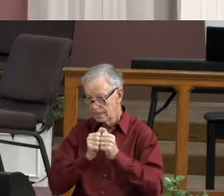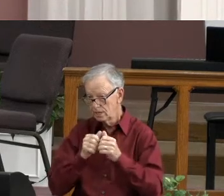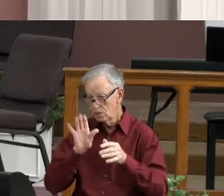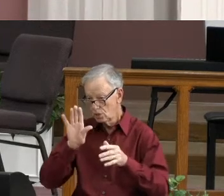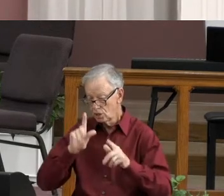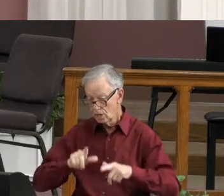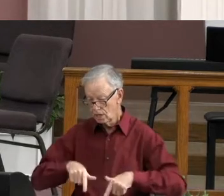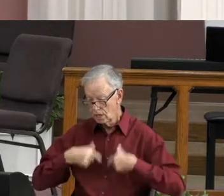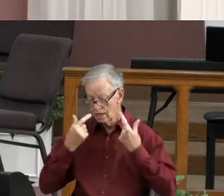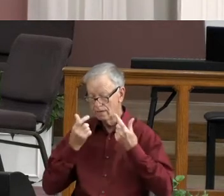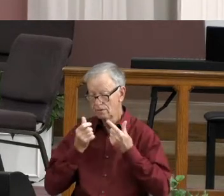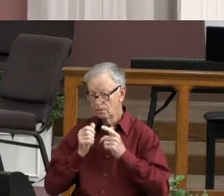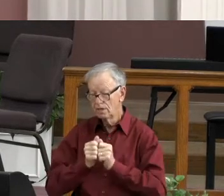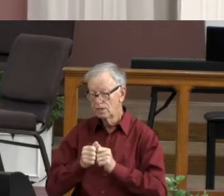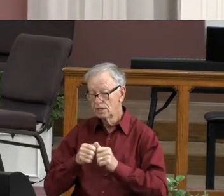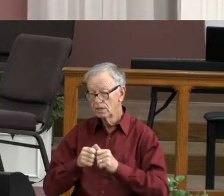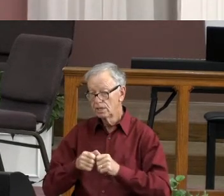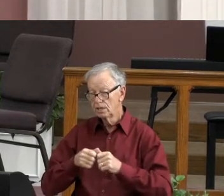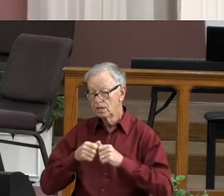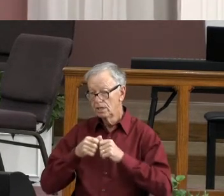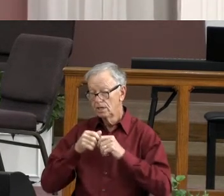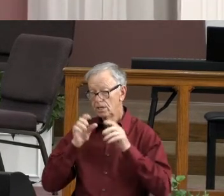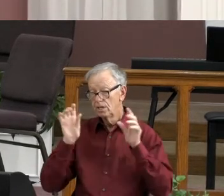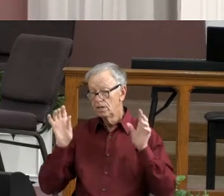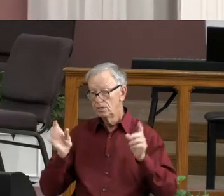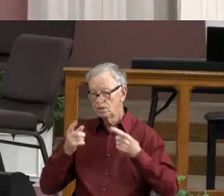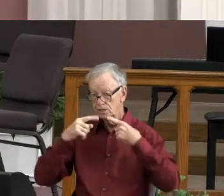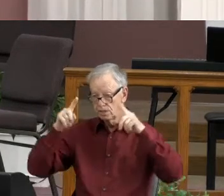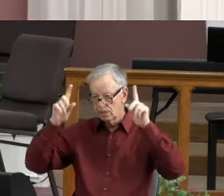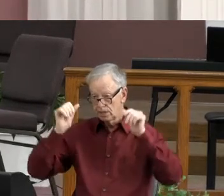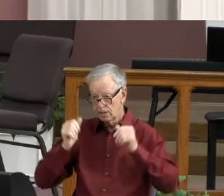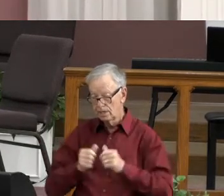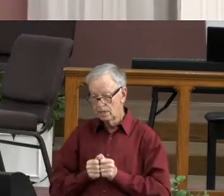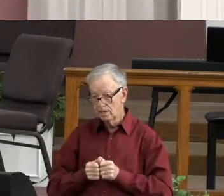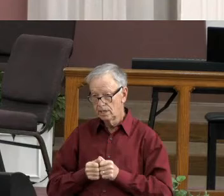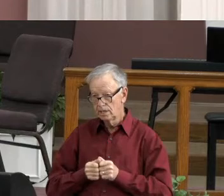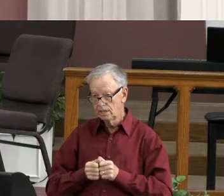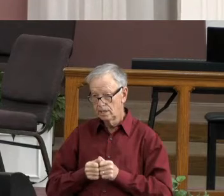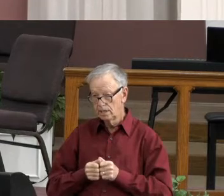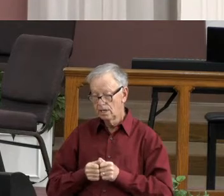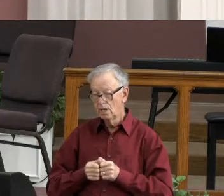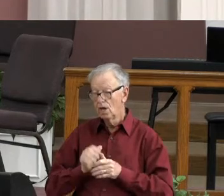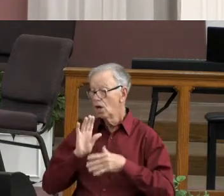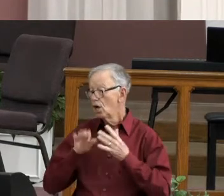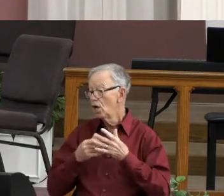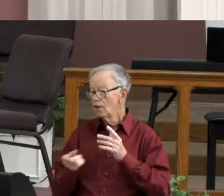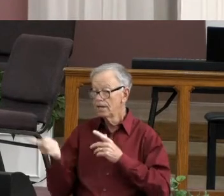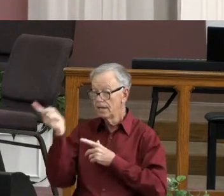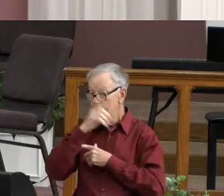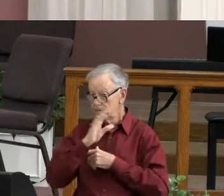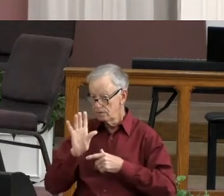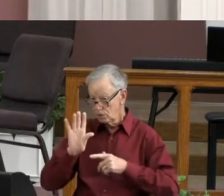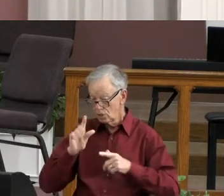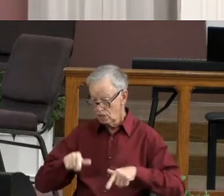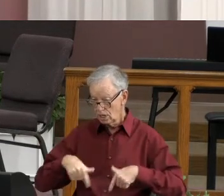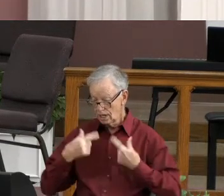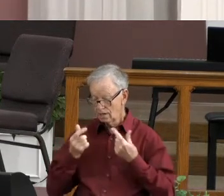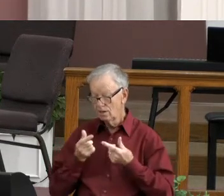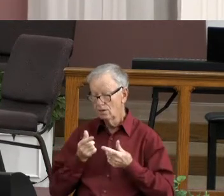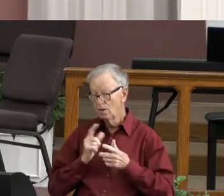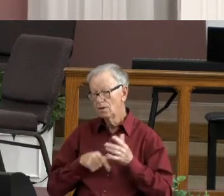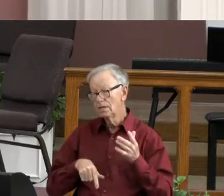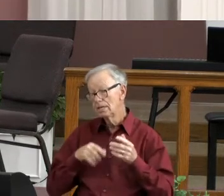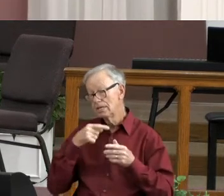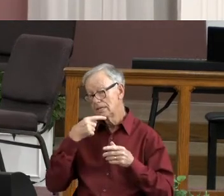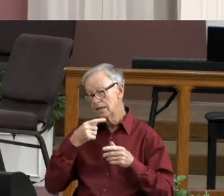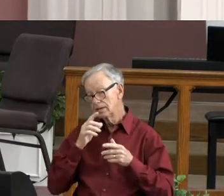What is it going to accomplish in all the days of your life? What will they say on that day when they